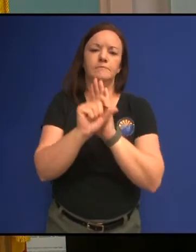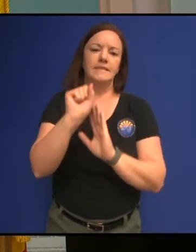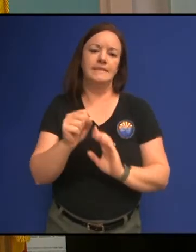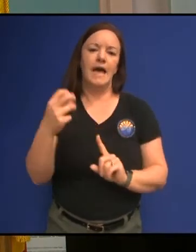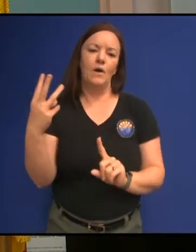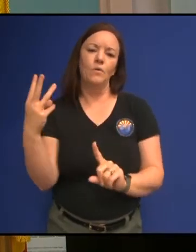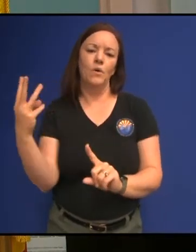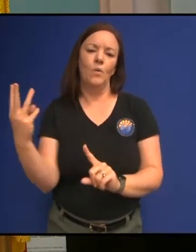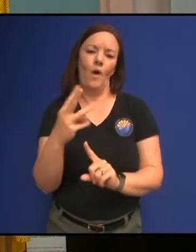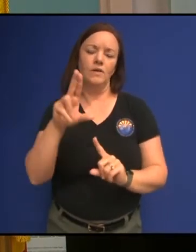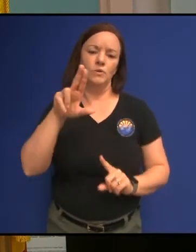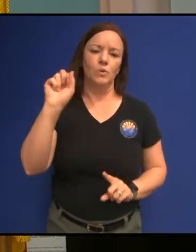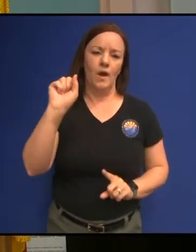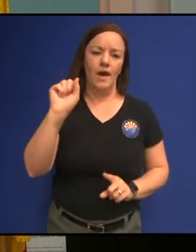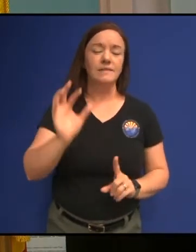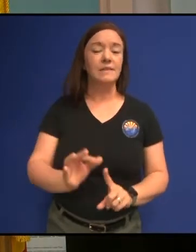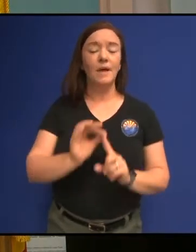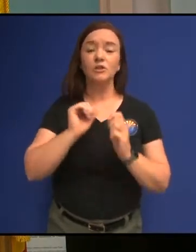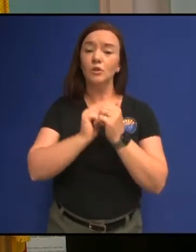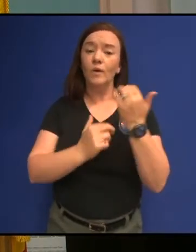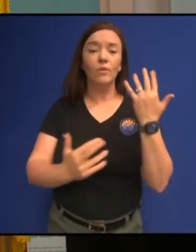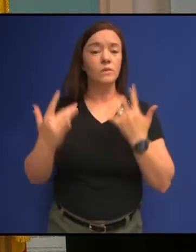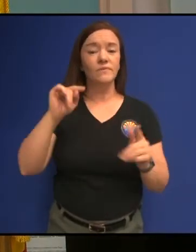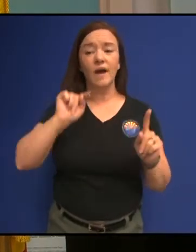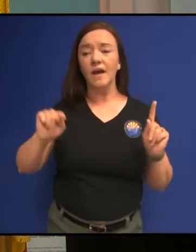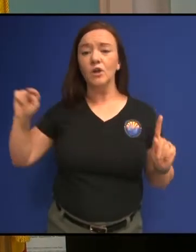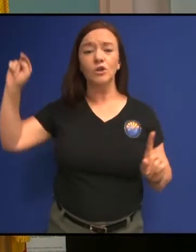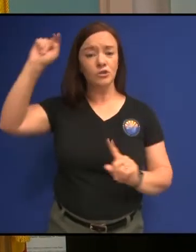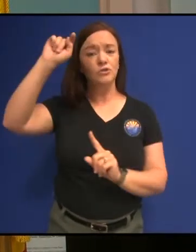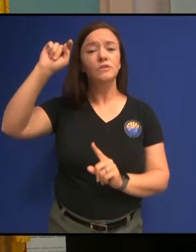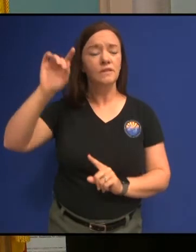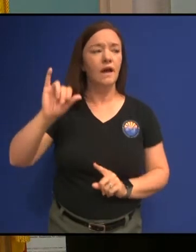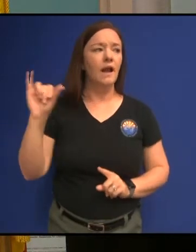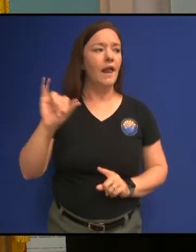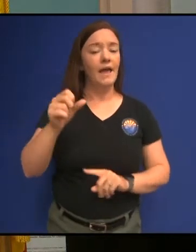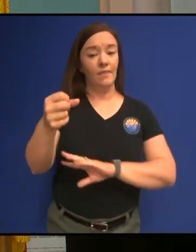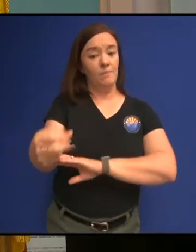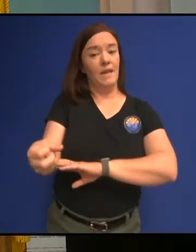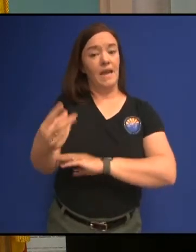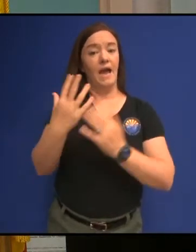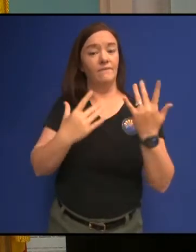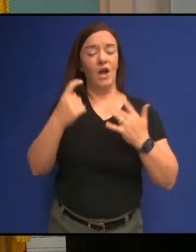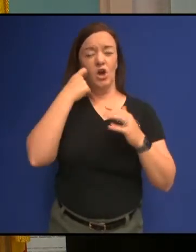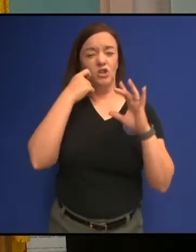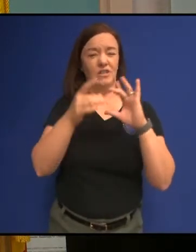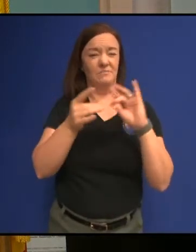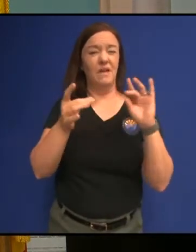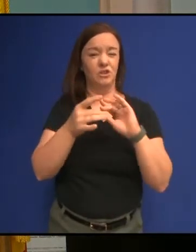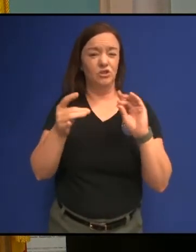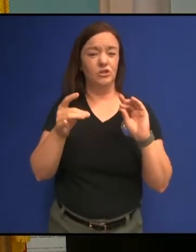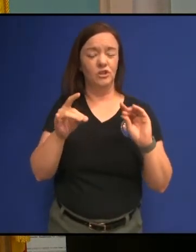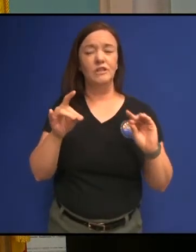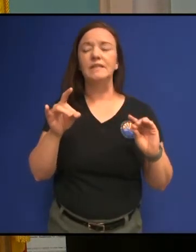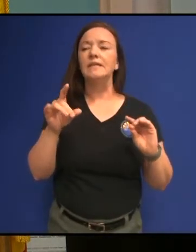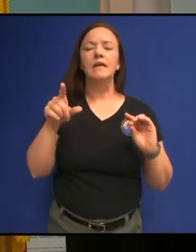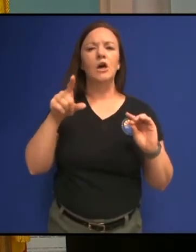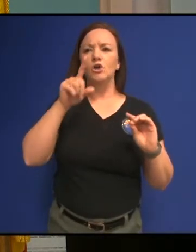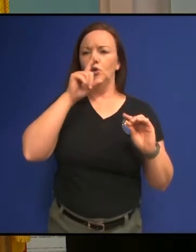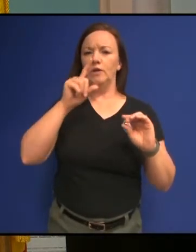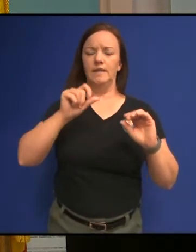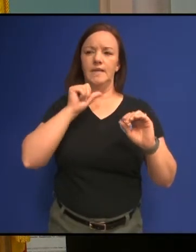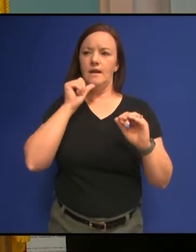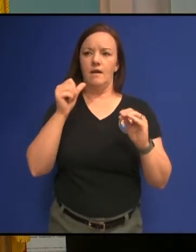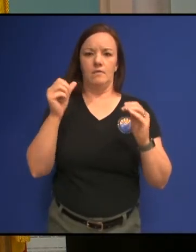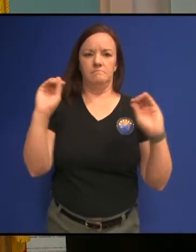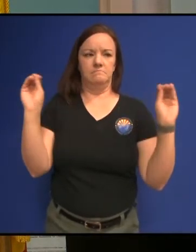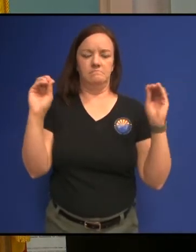southwestern United States, especially with those fires like the midnight fire that I just mentioned that hasn't really had a lot of